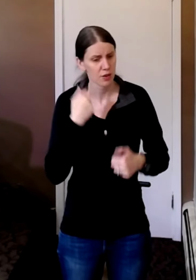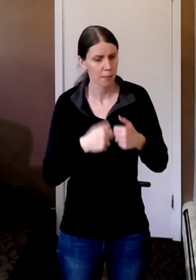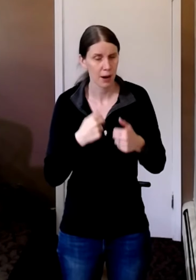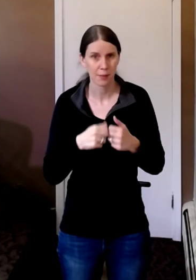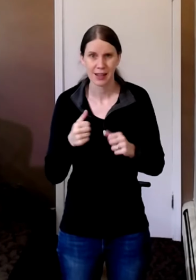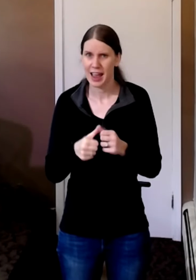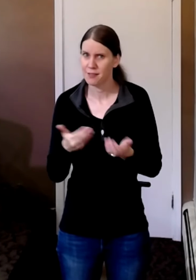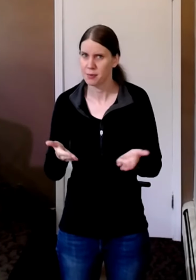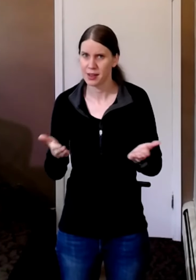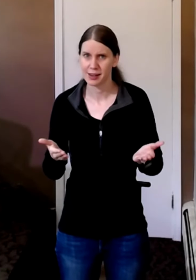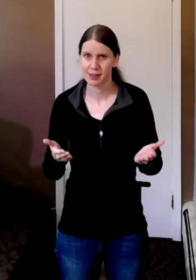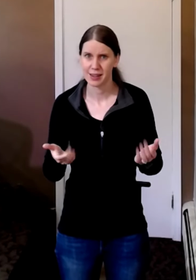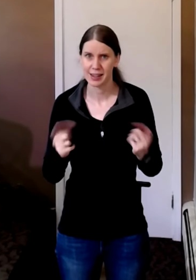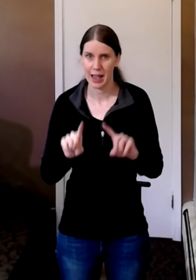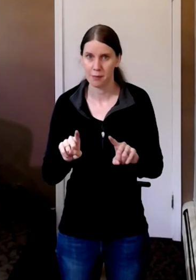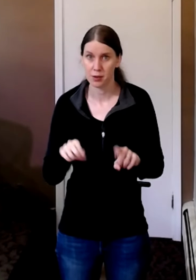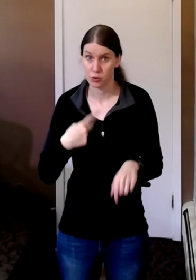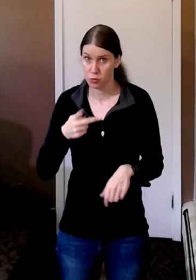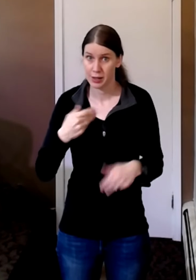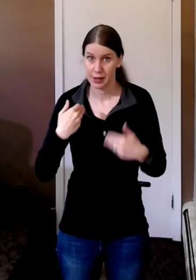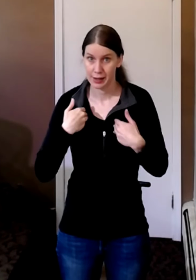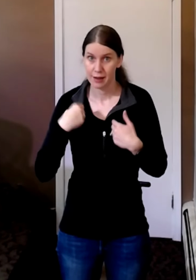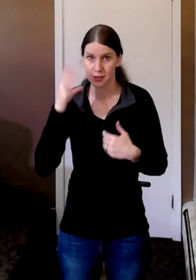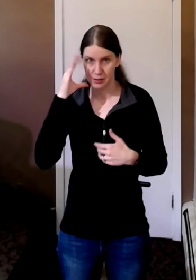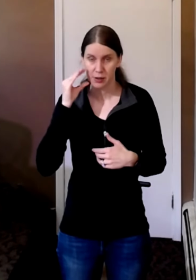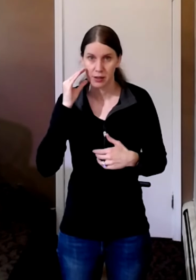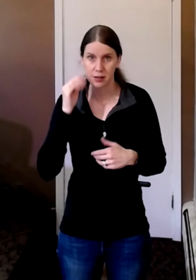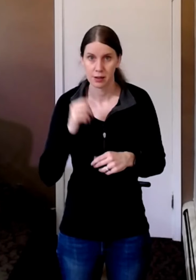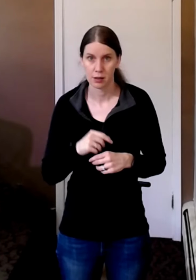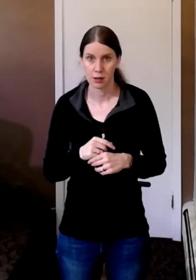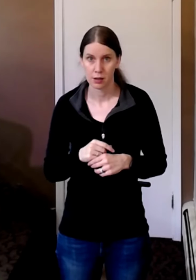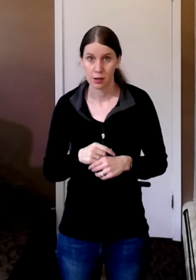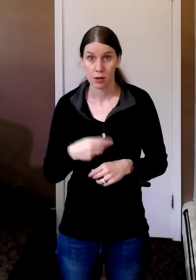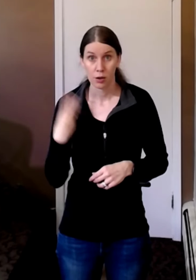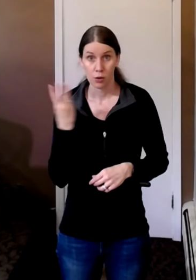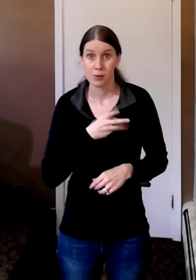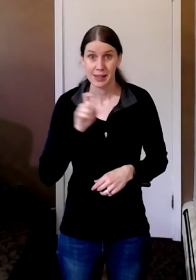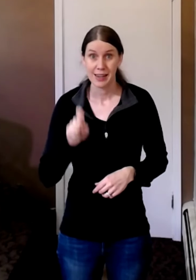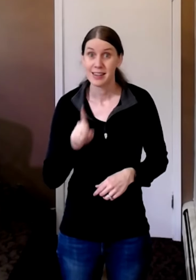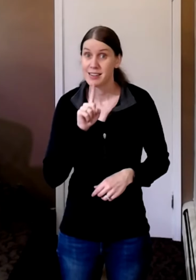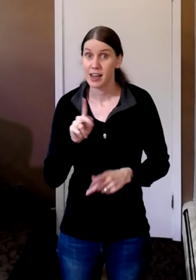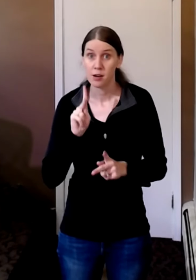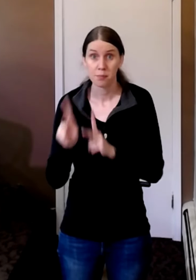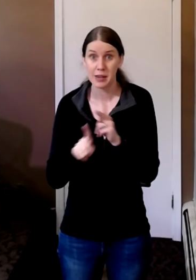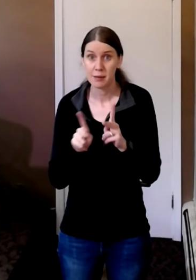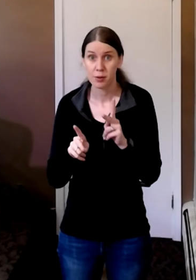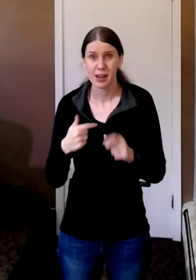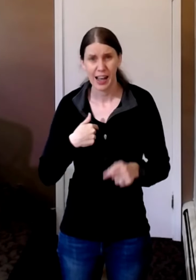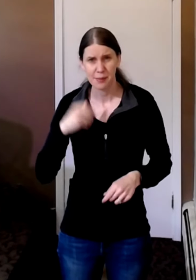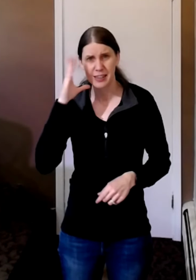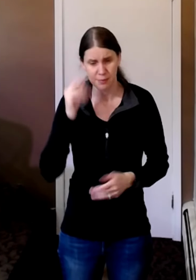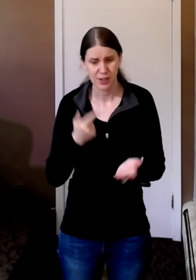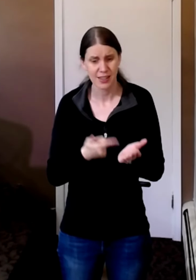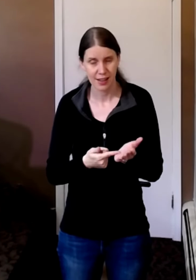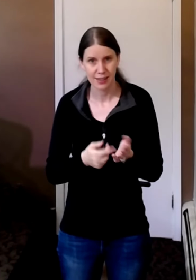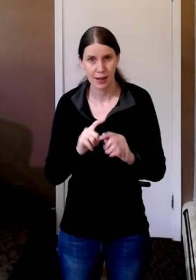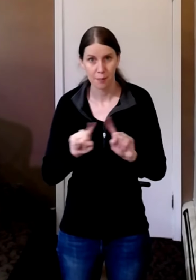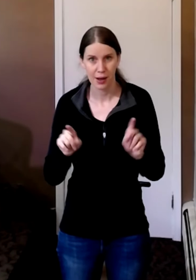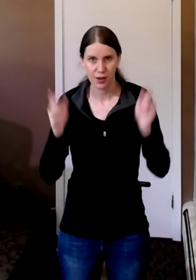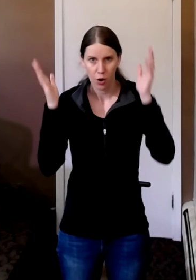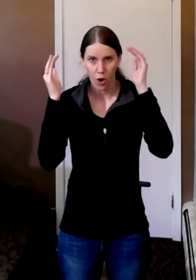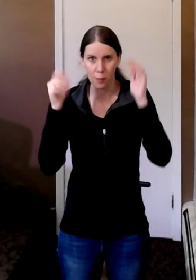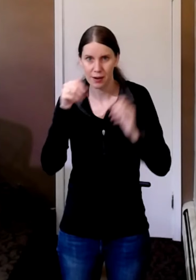to every kind of problem you can have. We need to let people know we're going through those things, and yet we